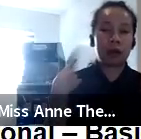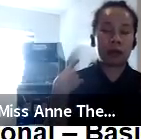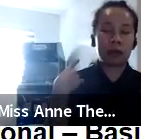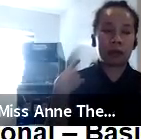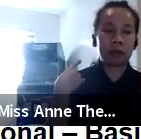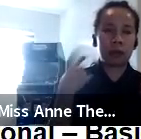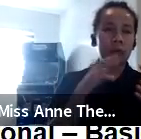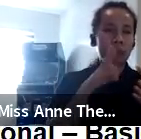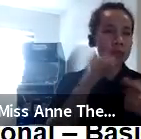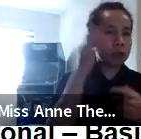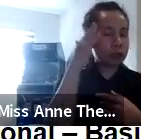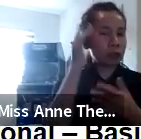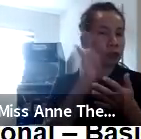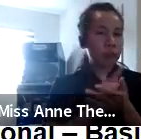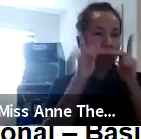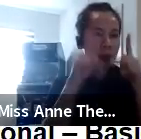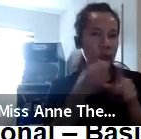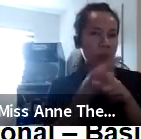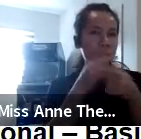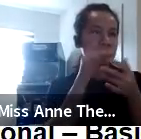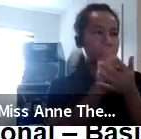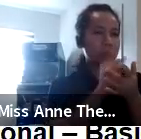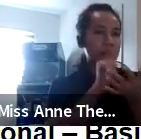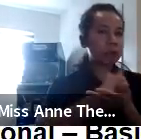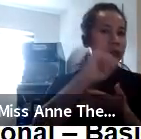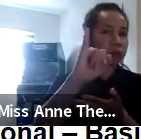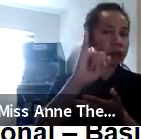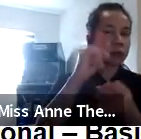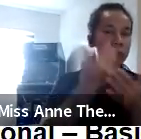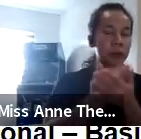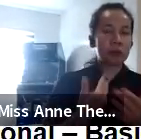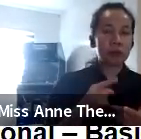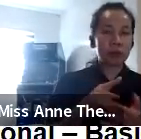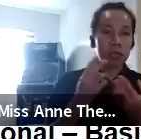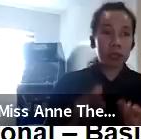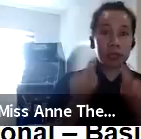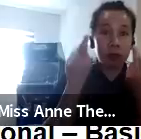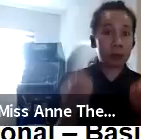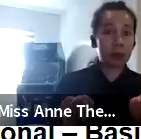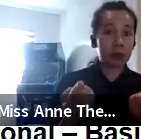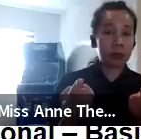or that institution before you can recommend them.